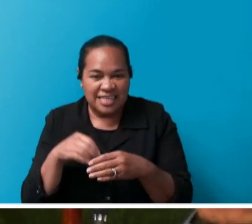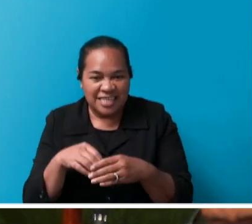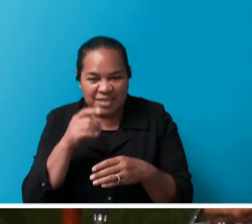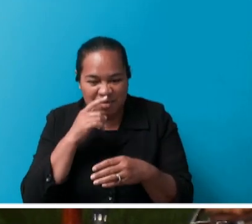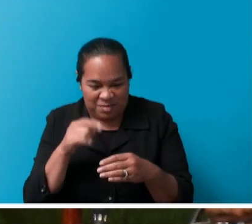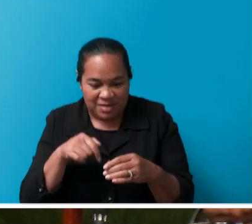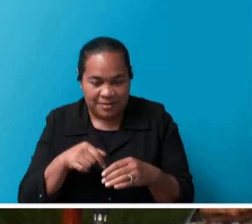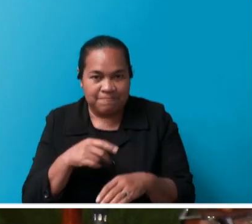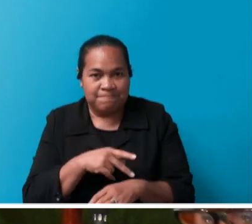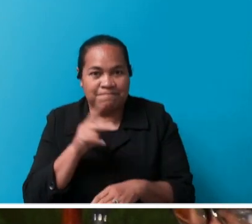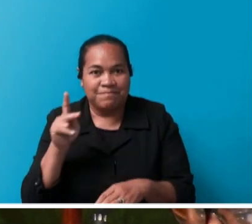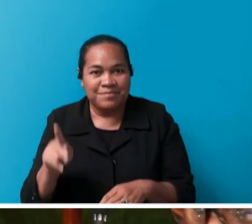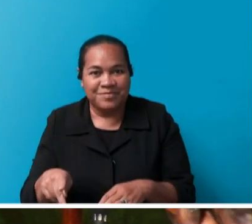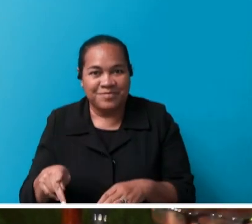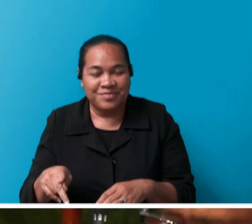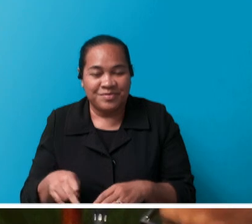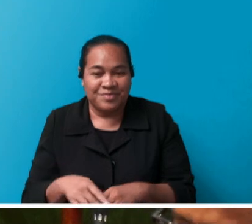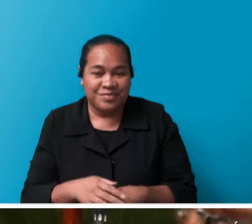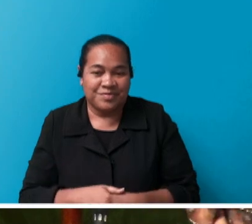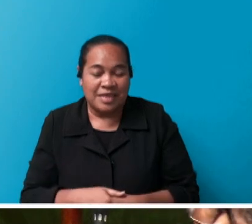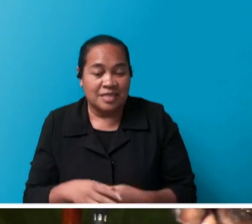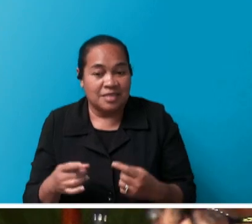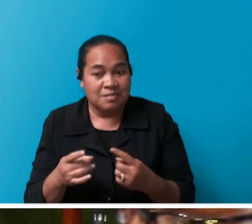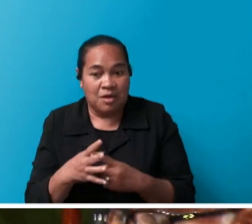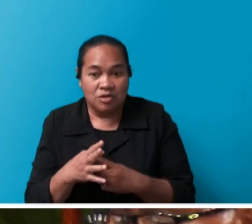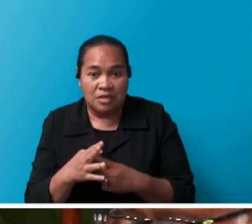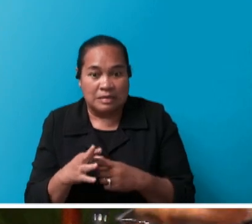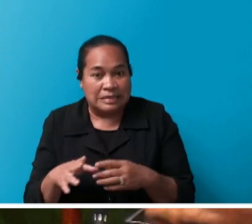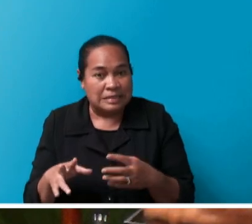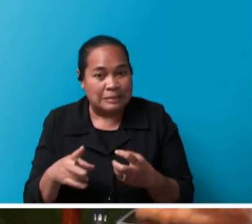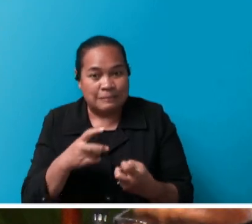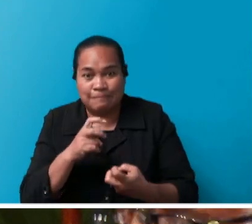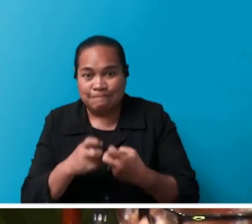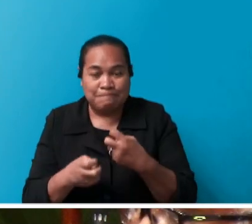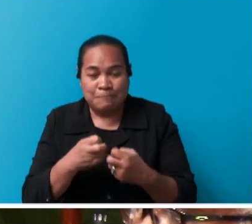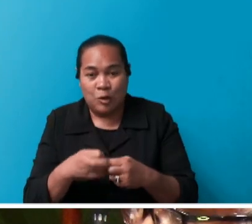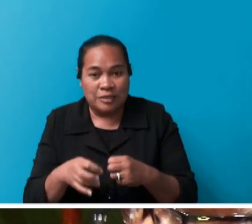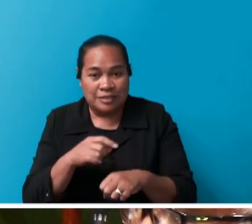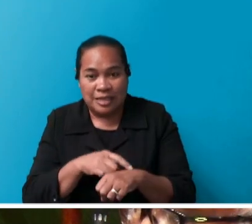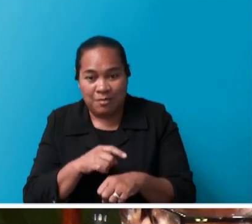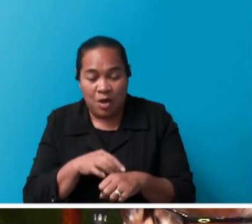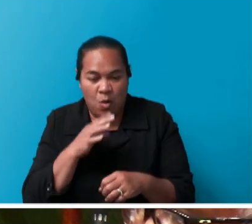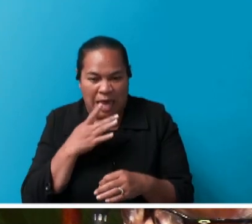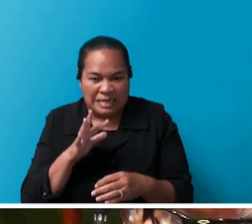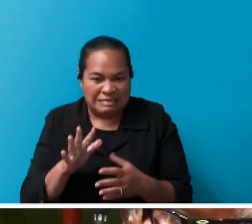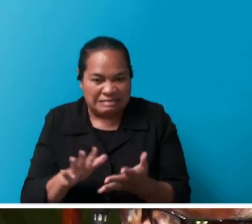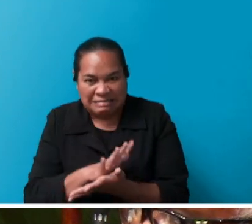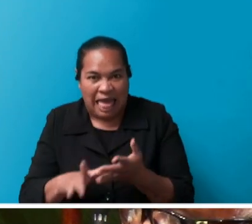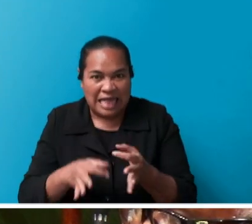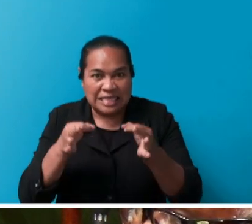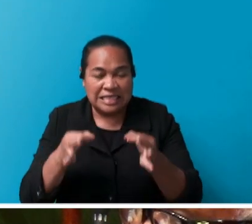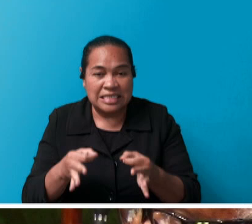this House. During those turbulent times, when an abrupt decision was taken